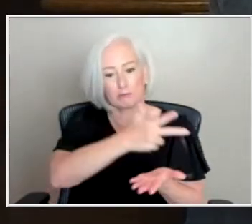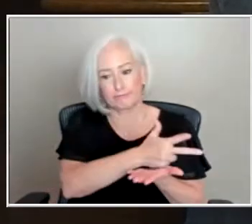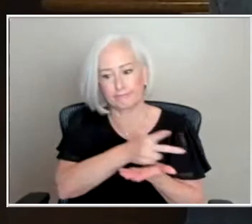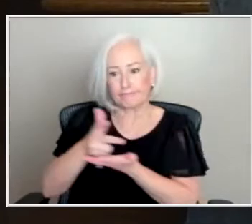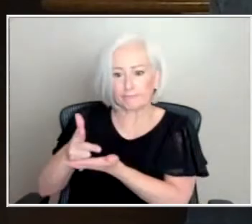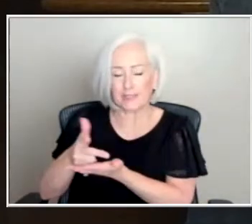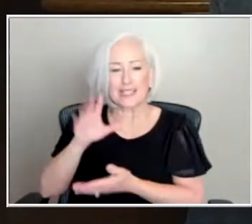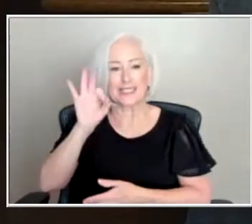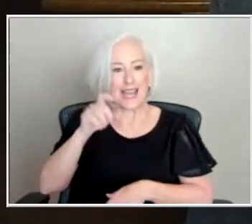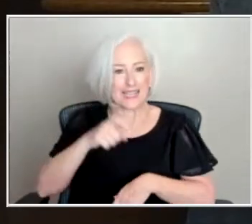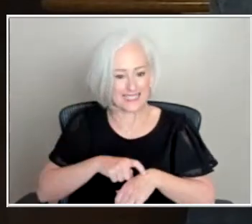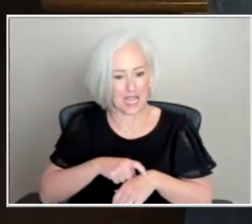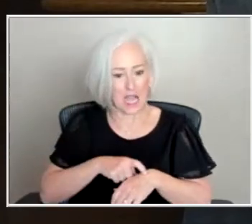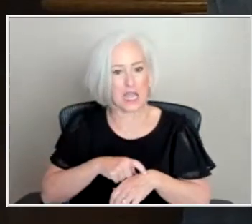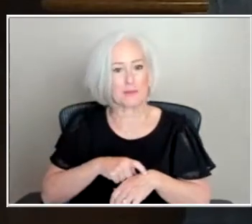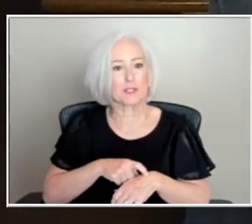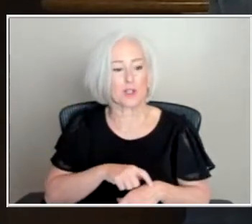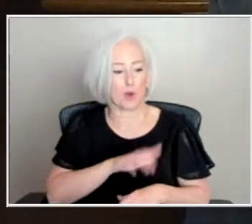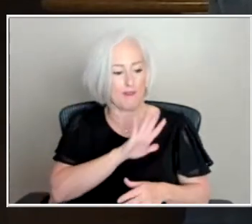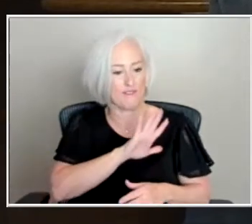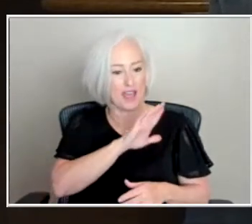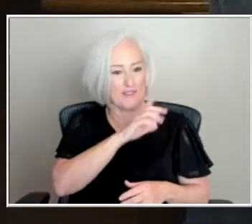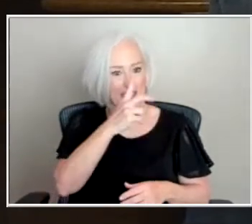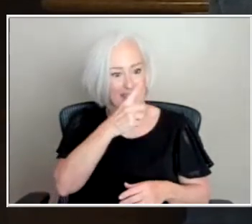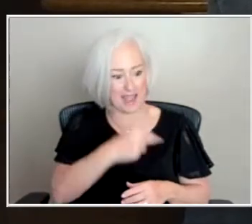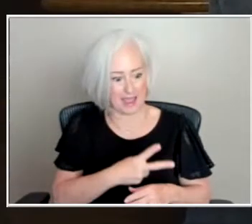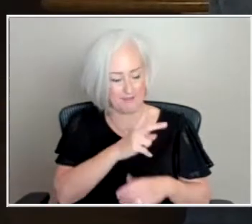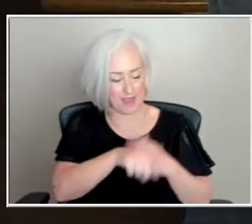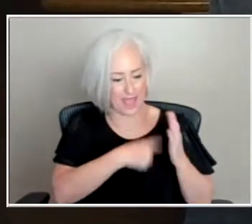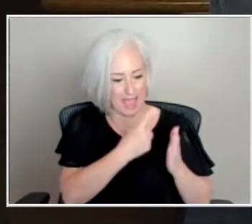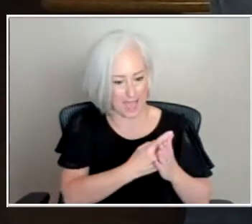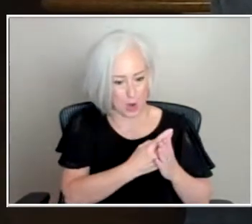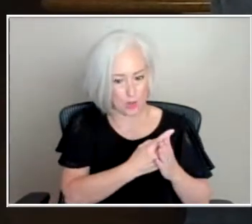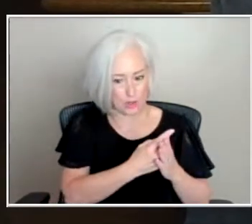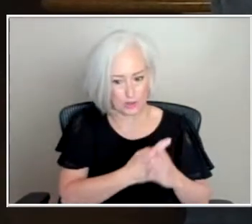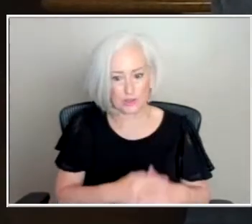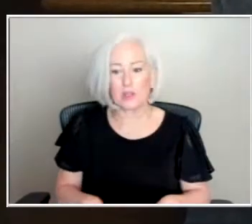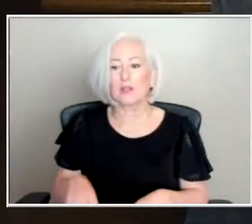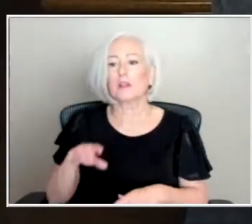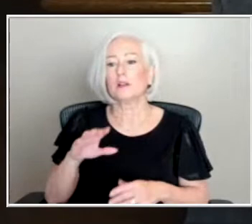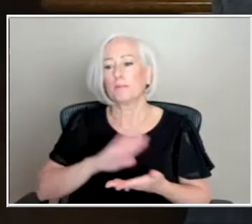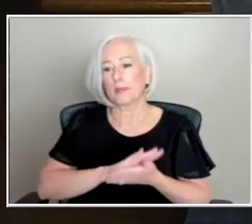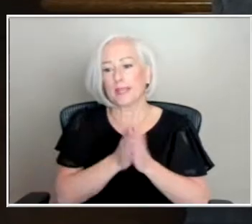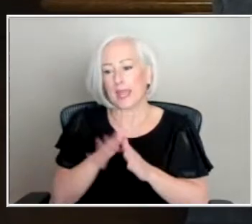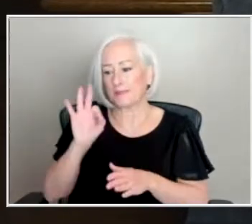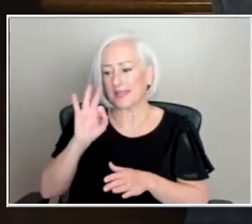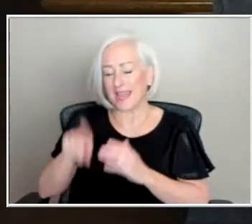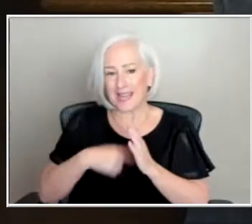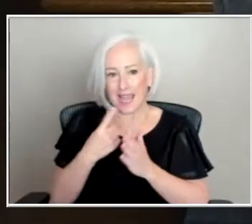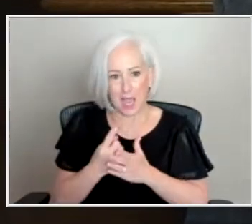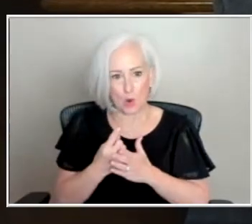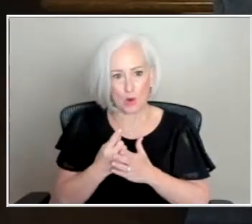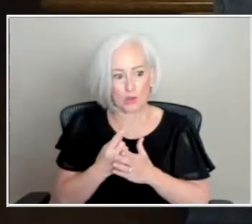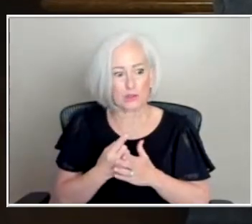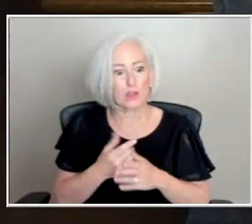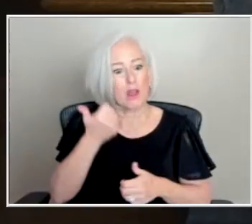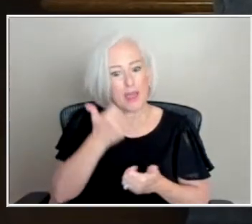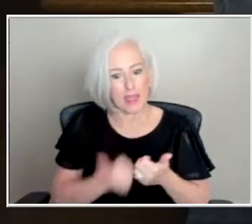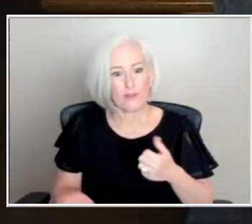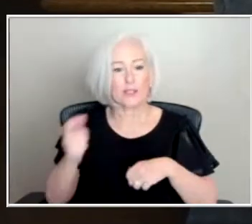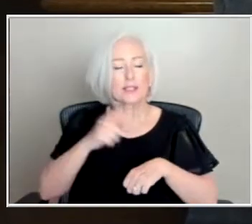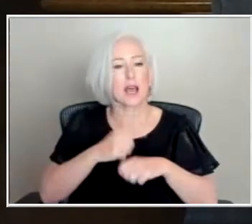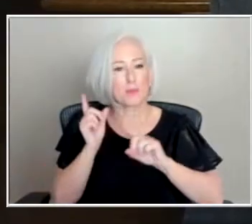turned into a 9-hour trip, and had blood at every stop. And they got me back home on that Friday